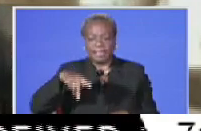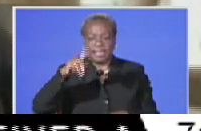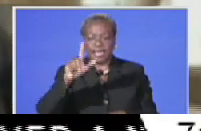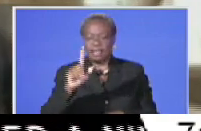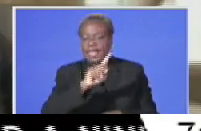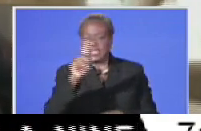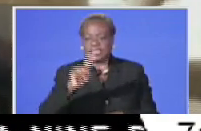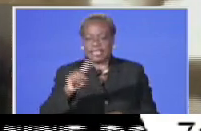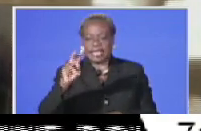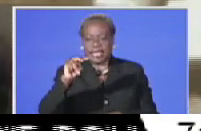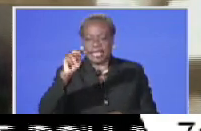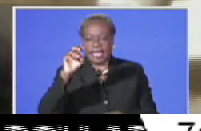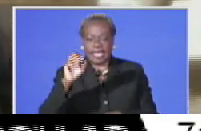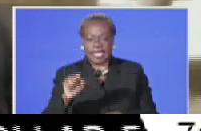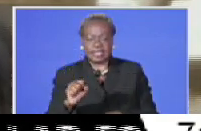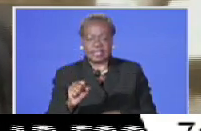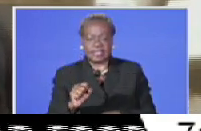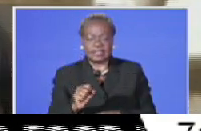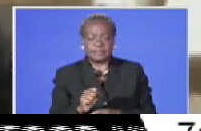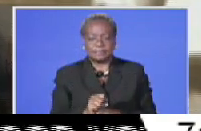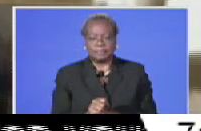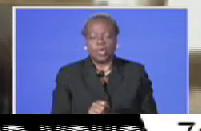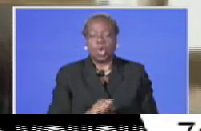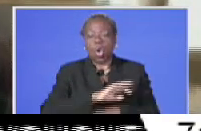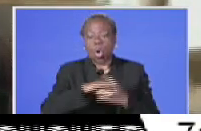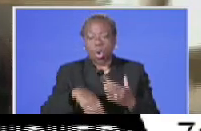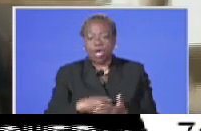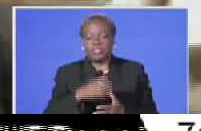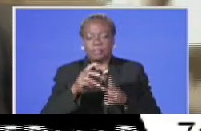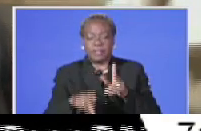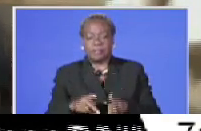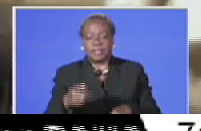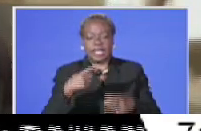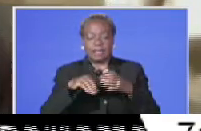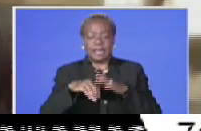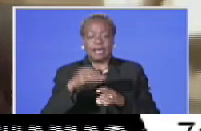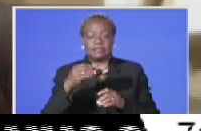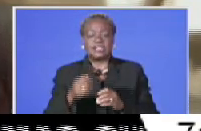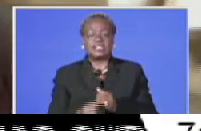ZNS, persons from the media. They all came out to support us, and we really want to say thank you.